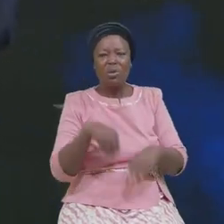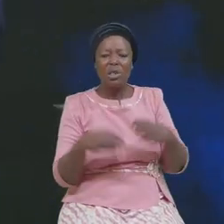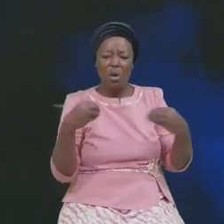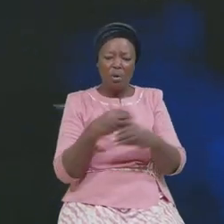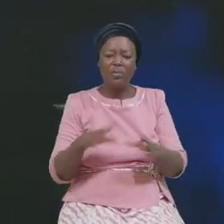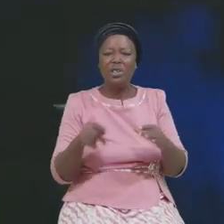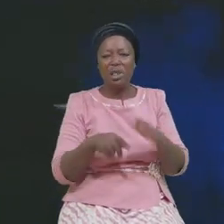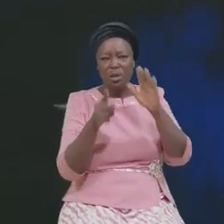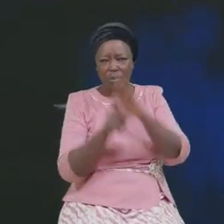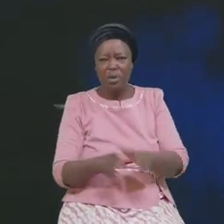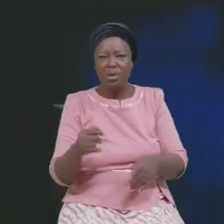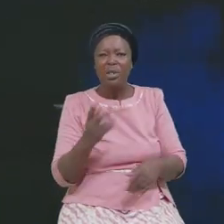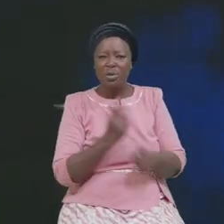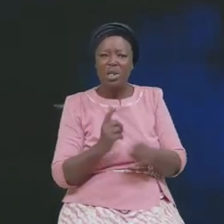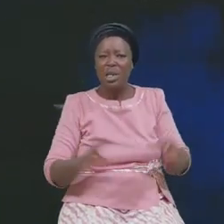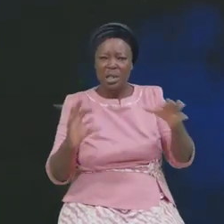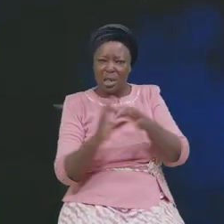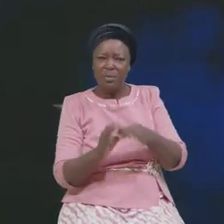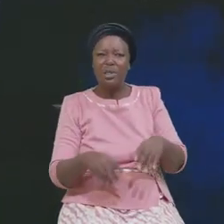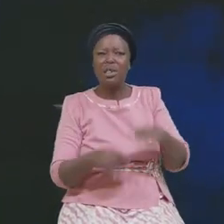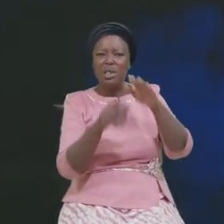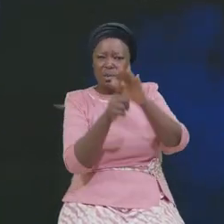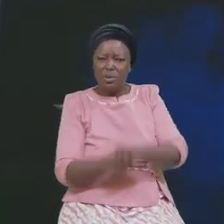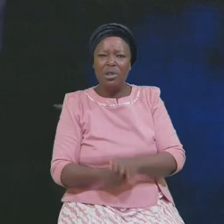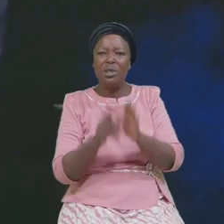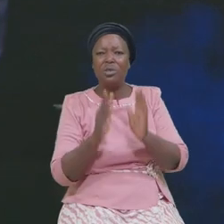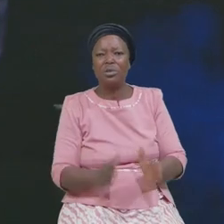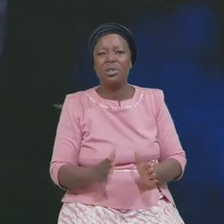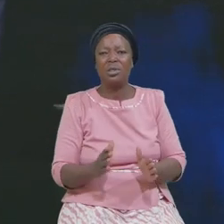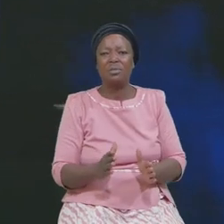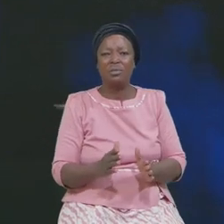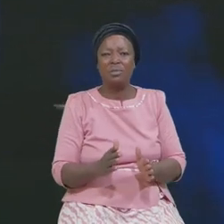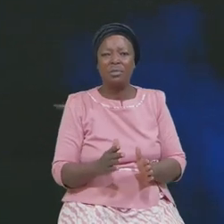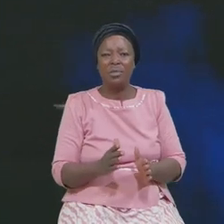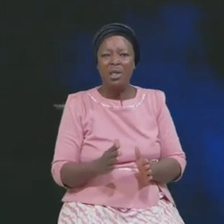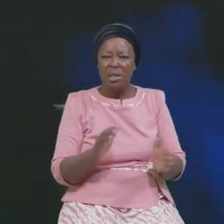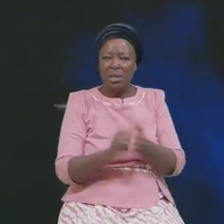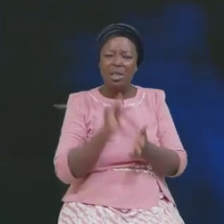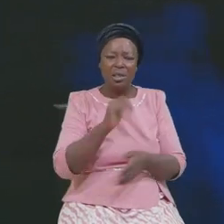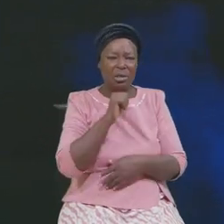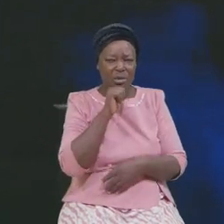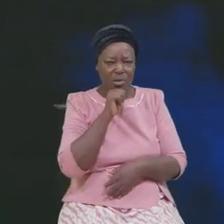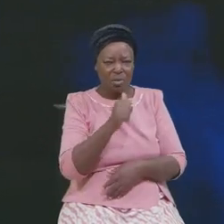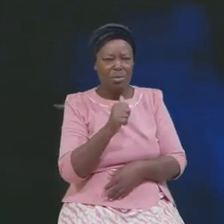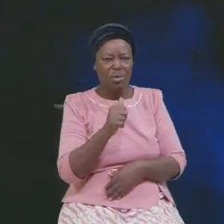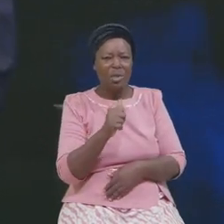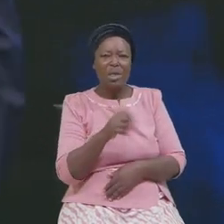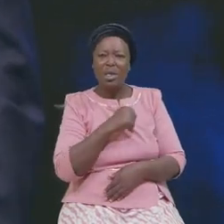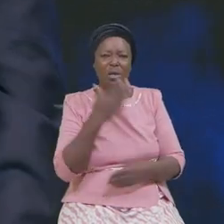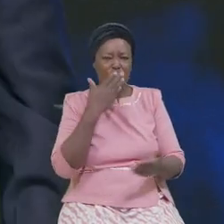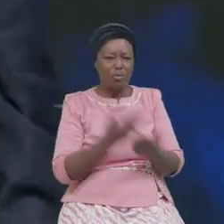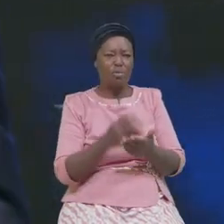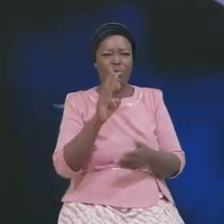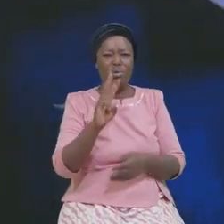like a network of intimidators? That's not godly weapon. If